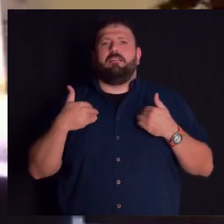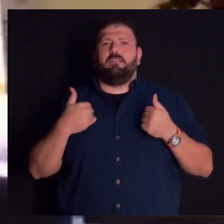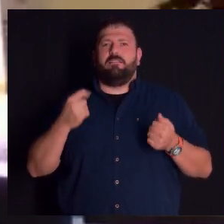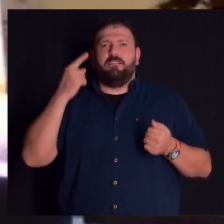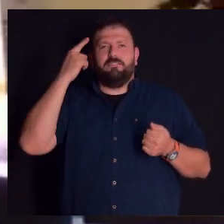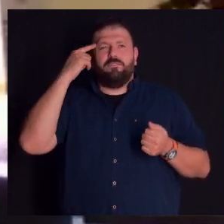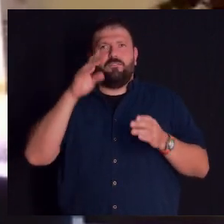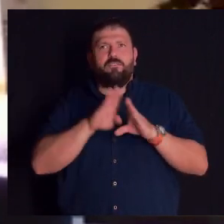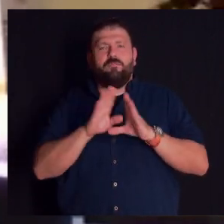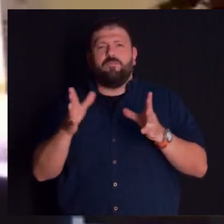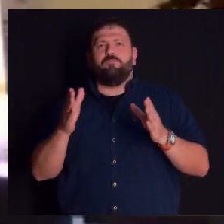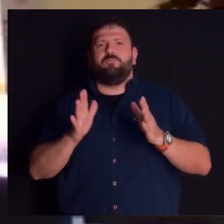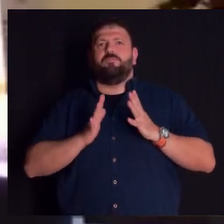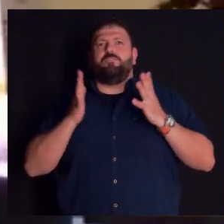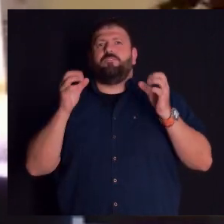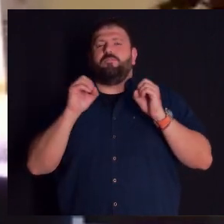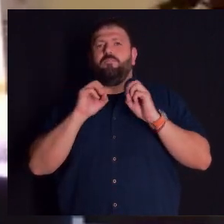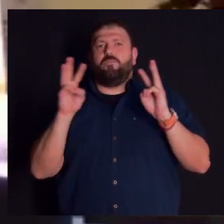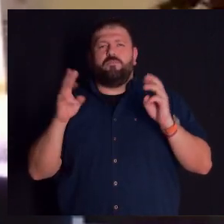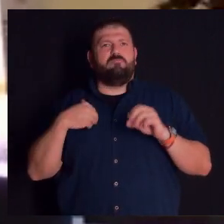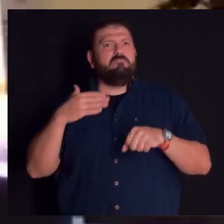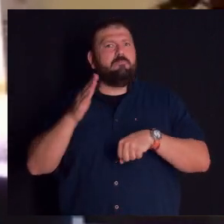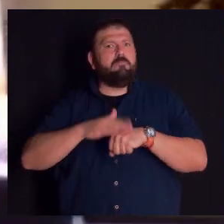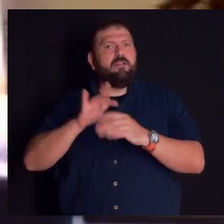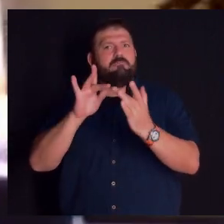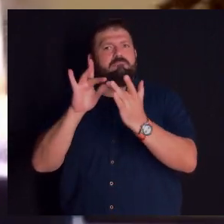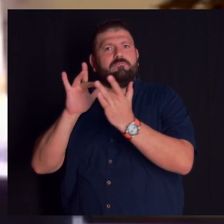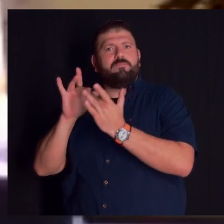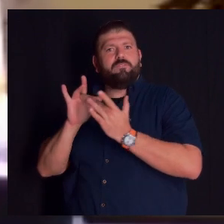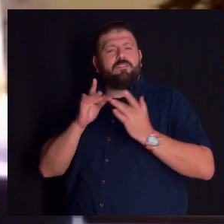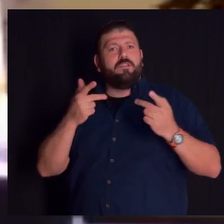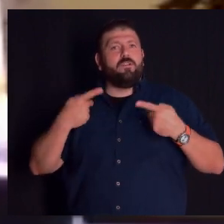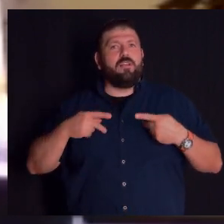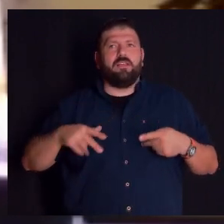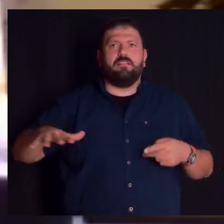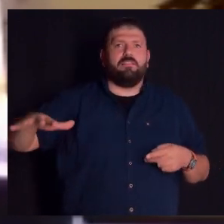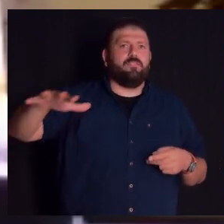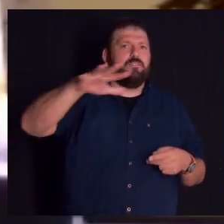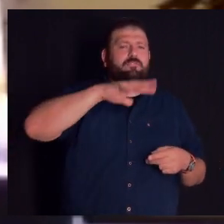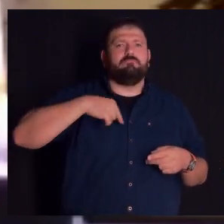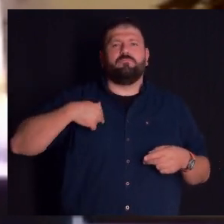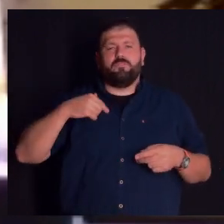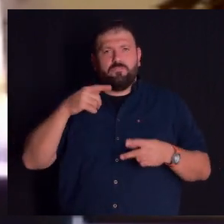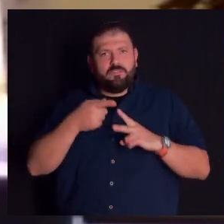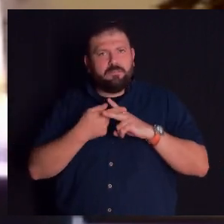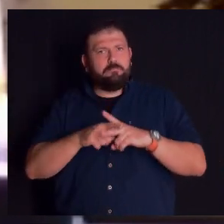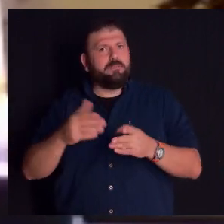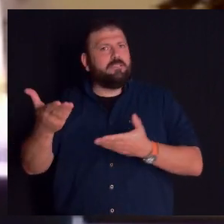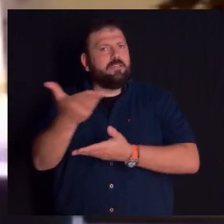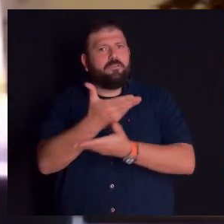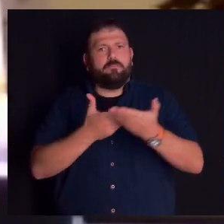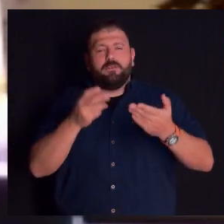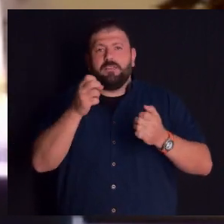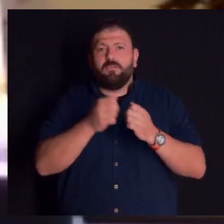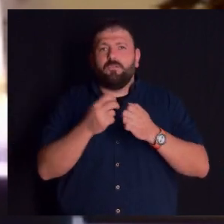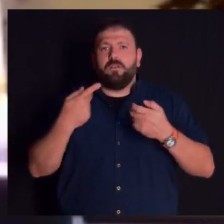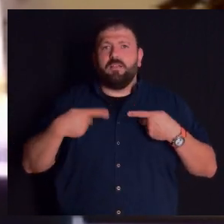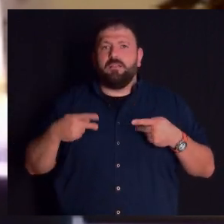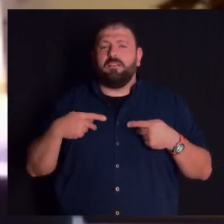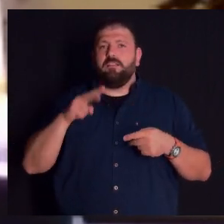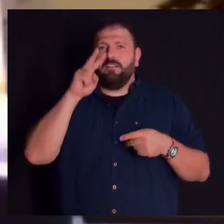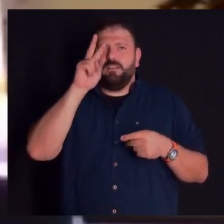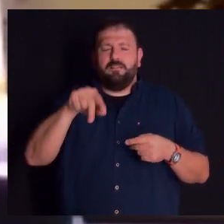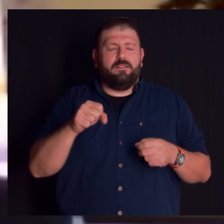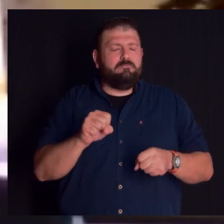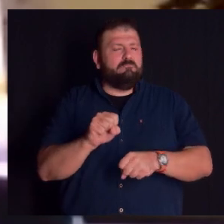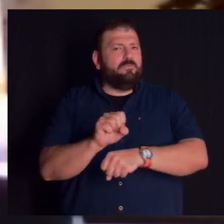bastante And that porque was tuve pretty más impressive. contacto con la gente, I I empecé a reach compartir más people, con la I gente y es share more emocionante with cuando te people, dicen, and hey, it's no seas very muy